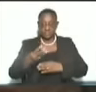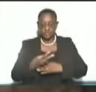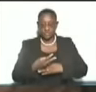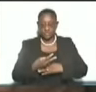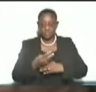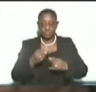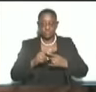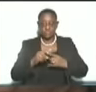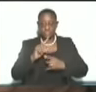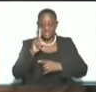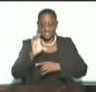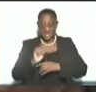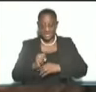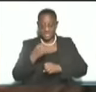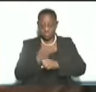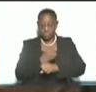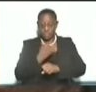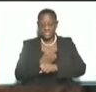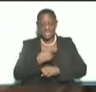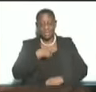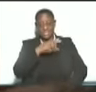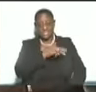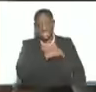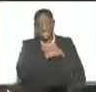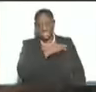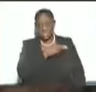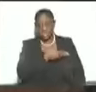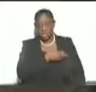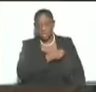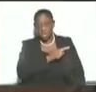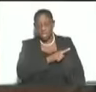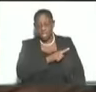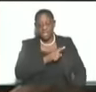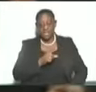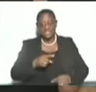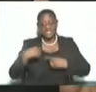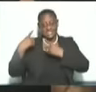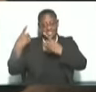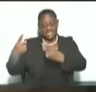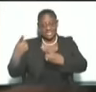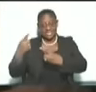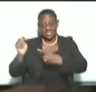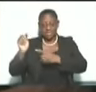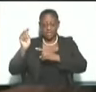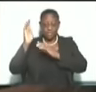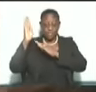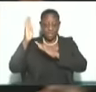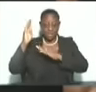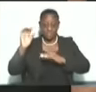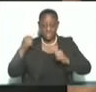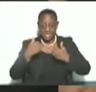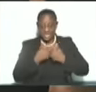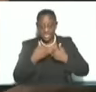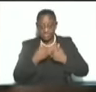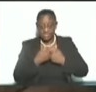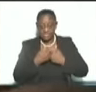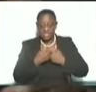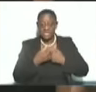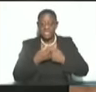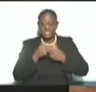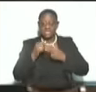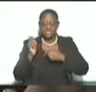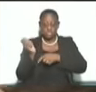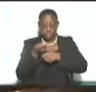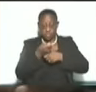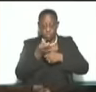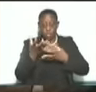Welcome to your ZNS Total Sports Check, everybody. I'm Marcella Saul. Well, ever since the Bahamas games, Fast Pitch softball fans have been waiting for more action to take